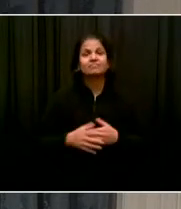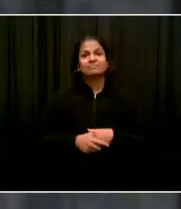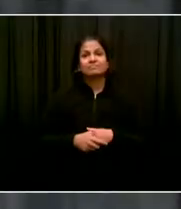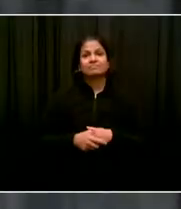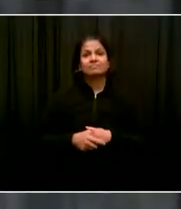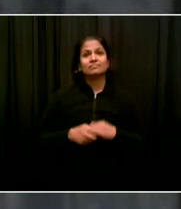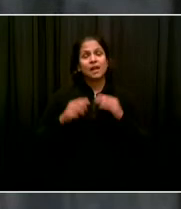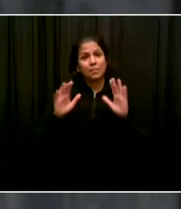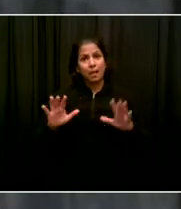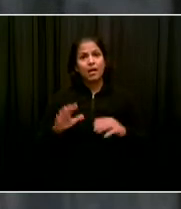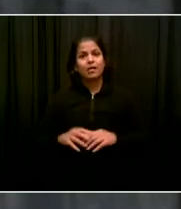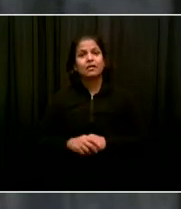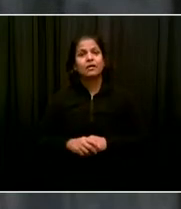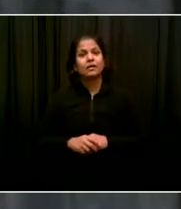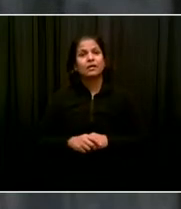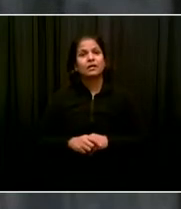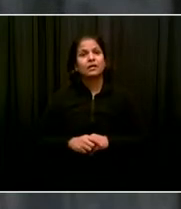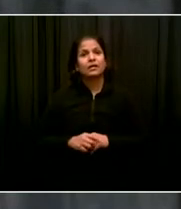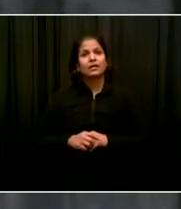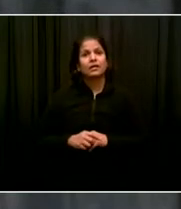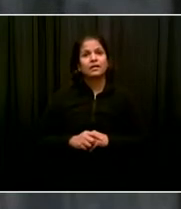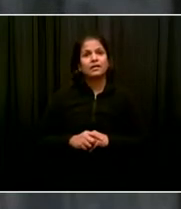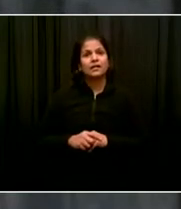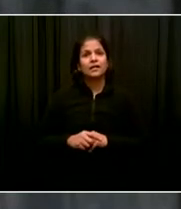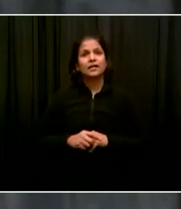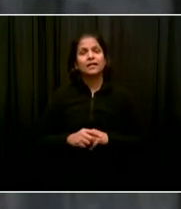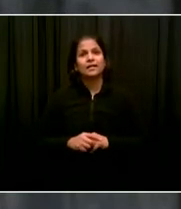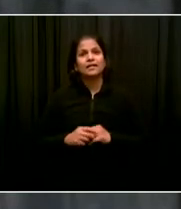the people that hang.